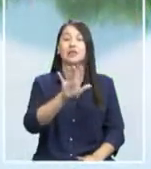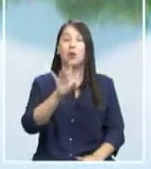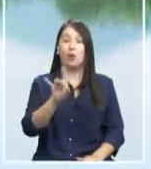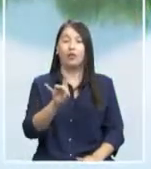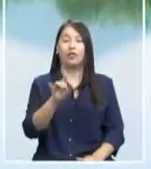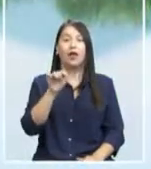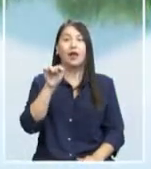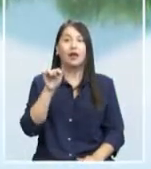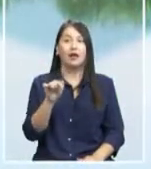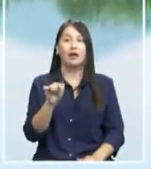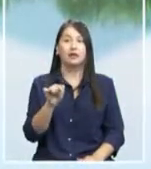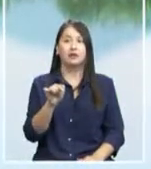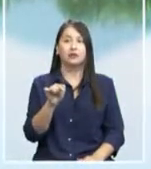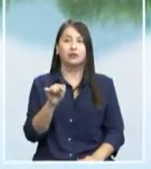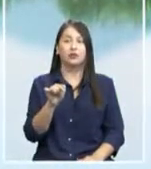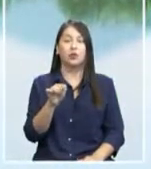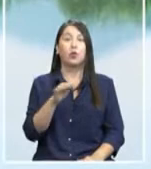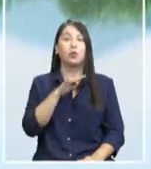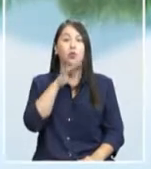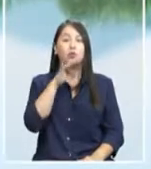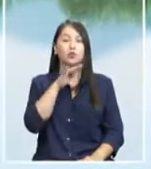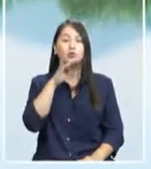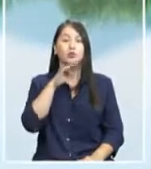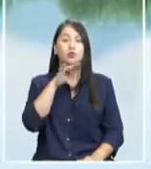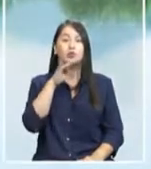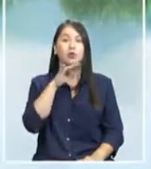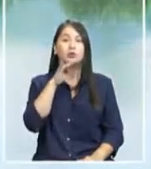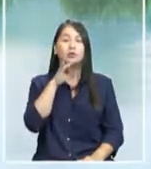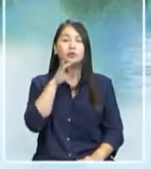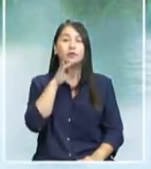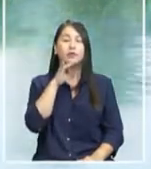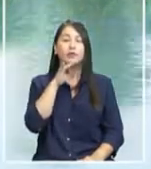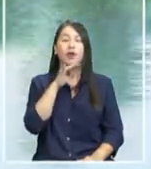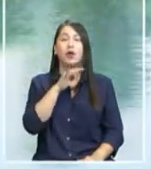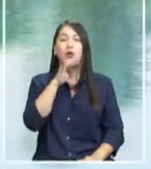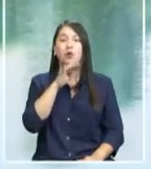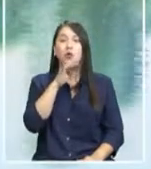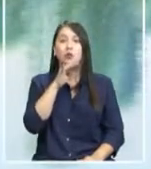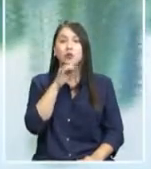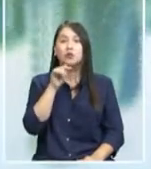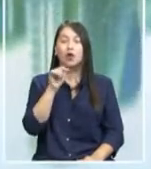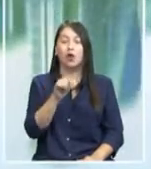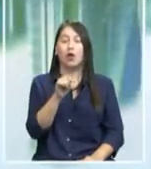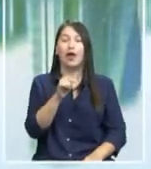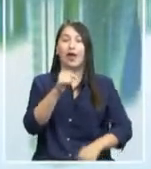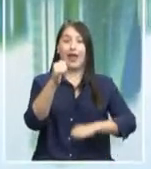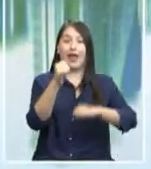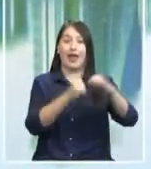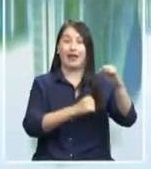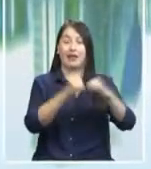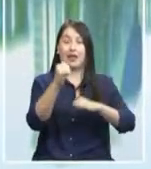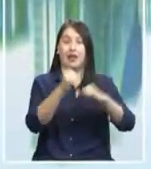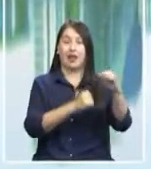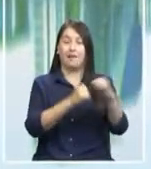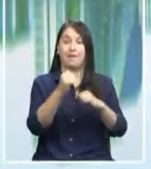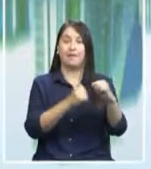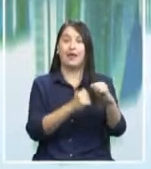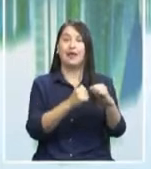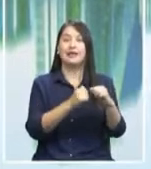in the industrial parts of the world, in Europe and North America, and around